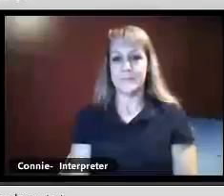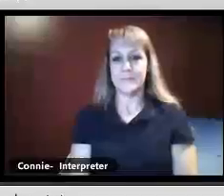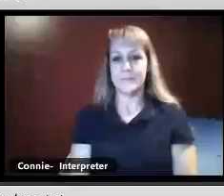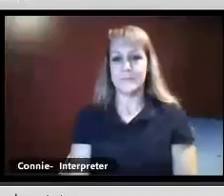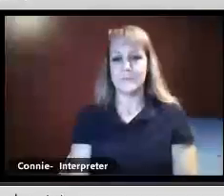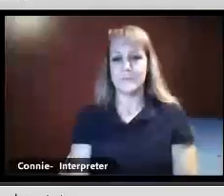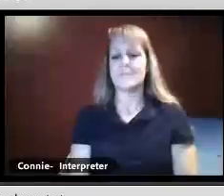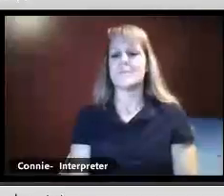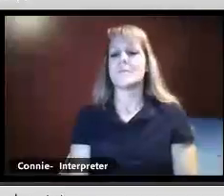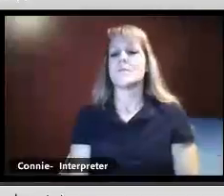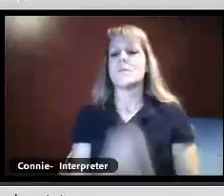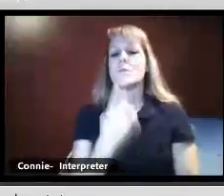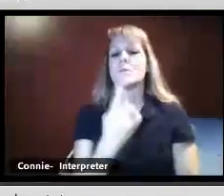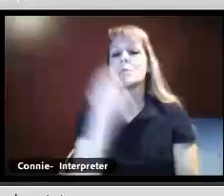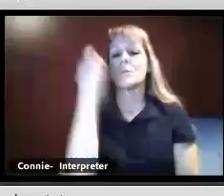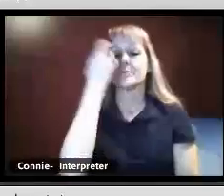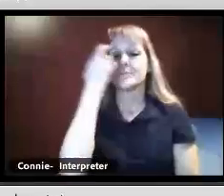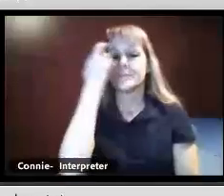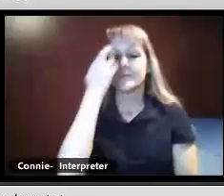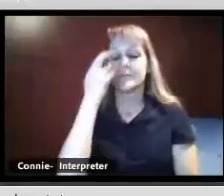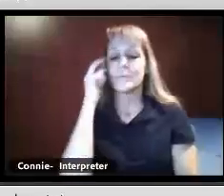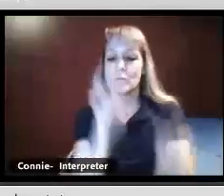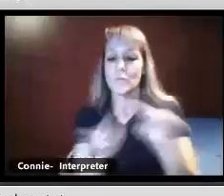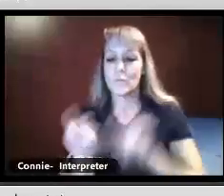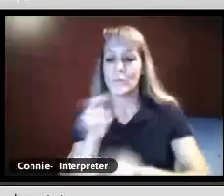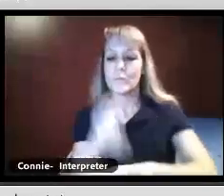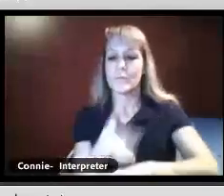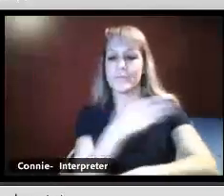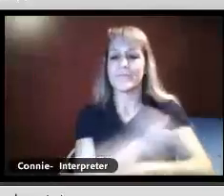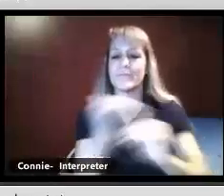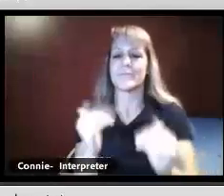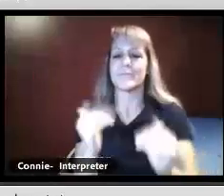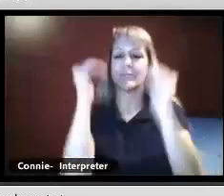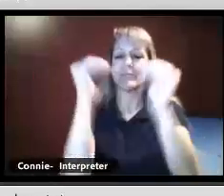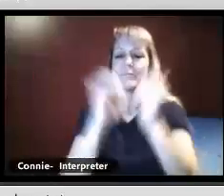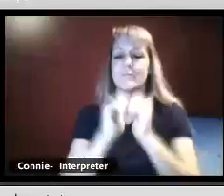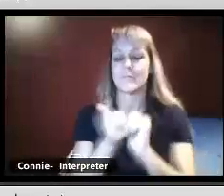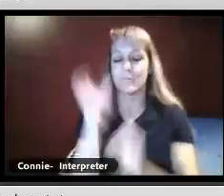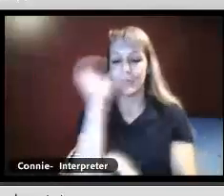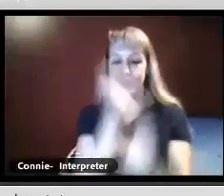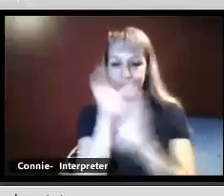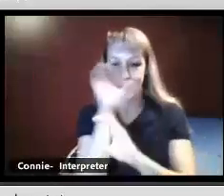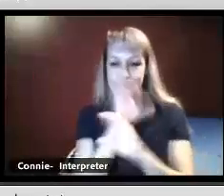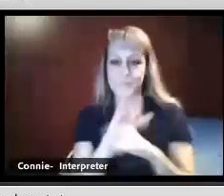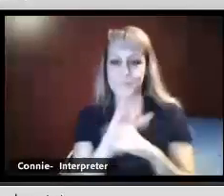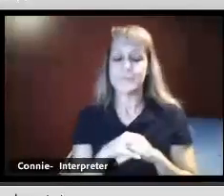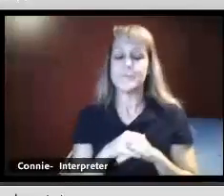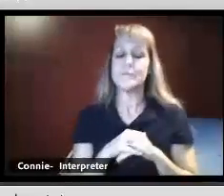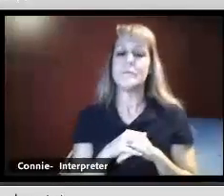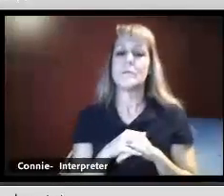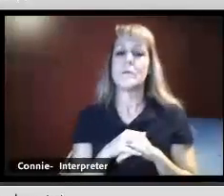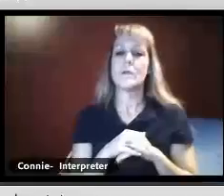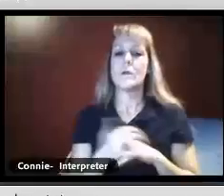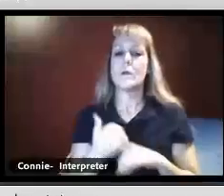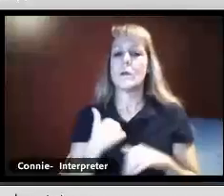Now, one of the reasons we're looking at advanced ways of searching is this. I've